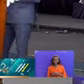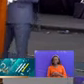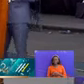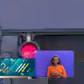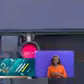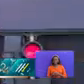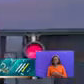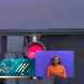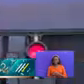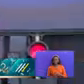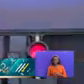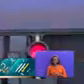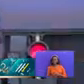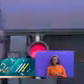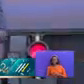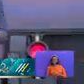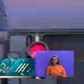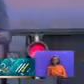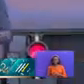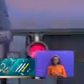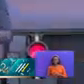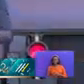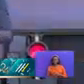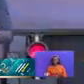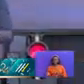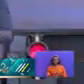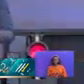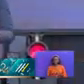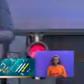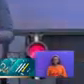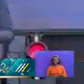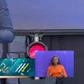works number three the real is governed by Al